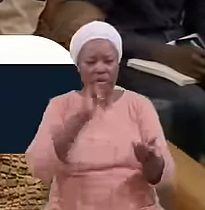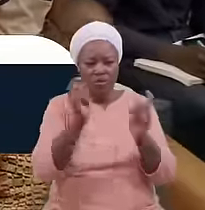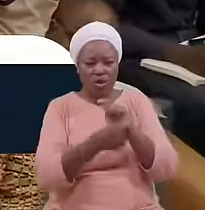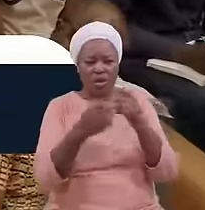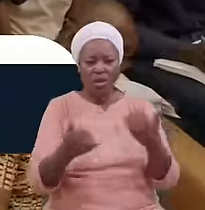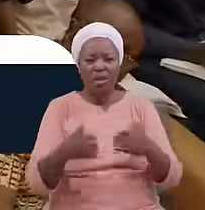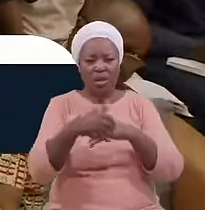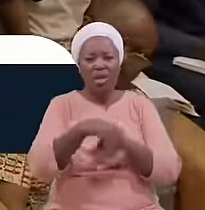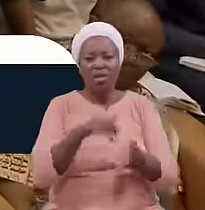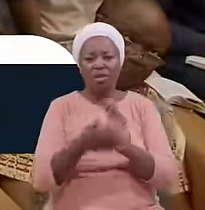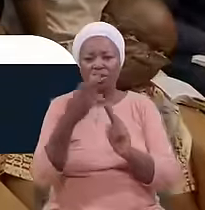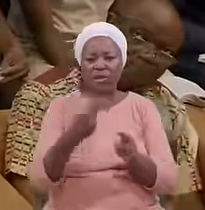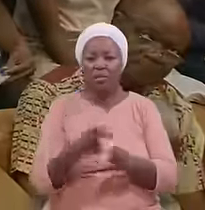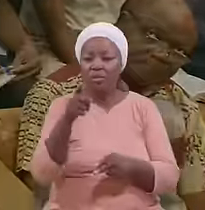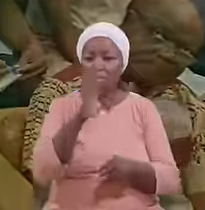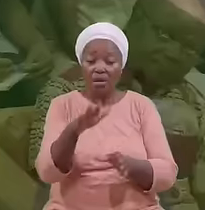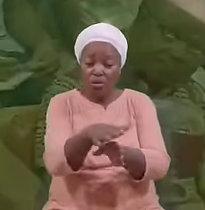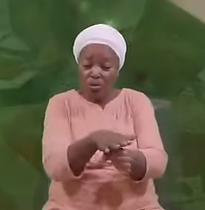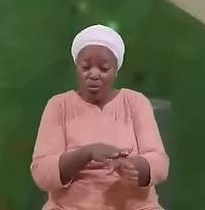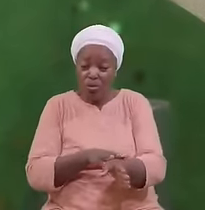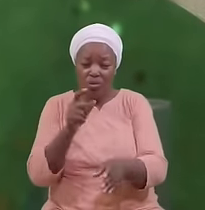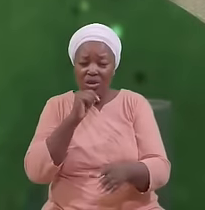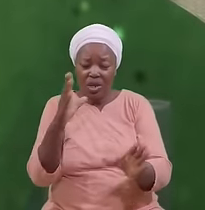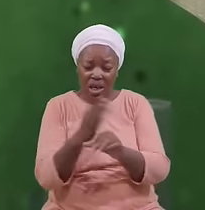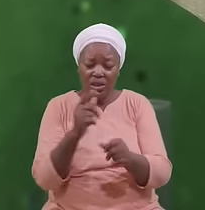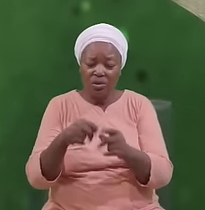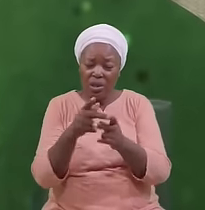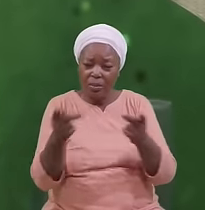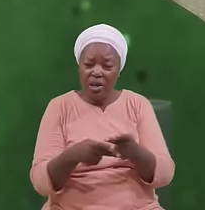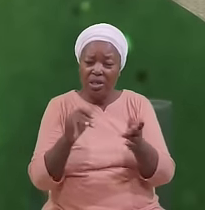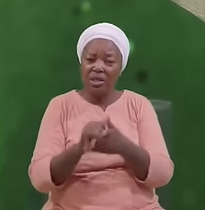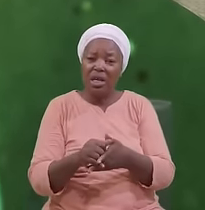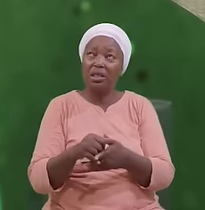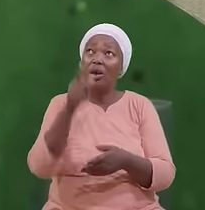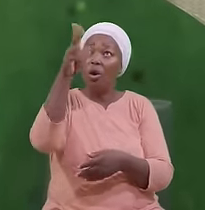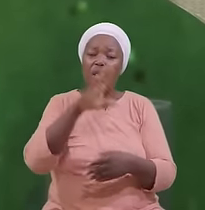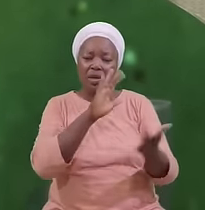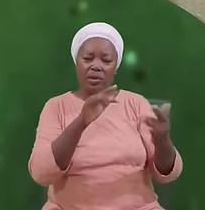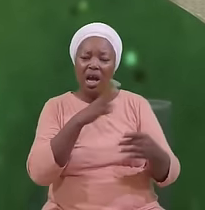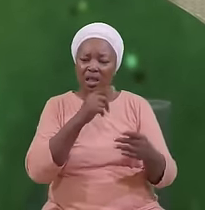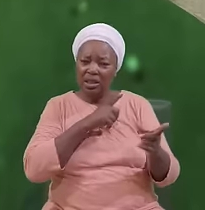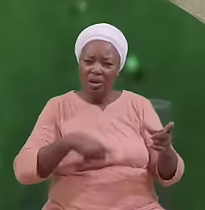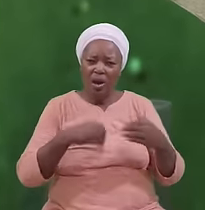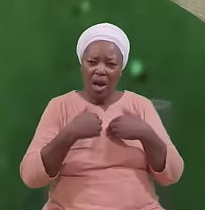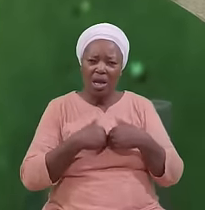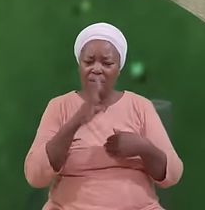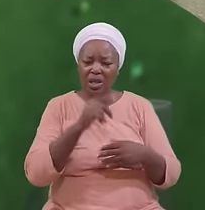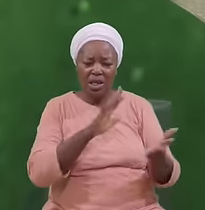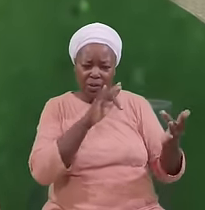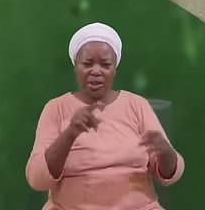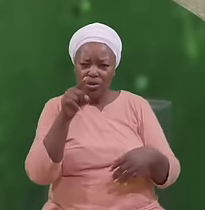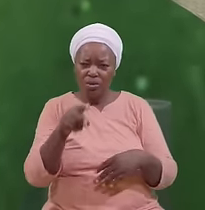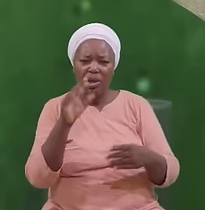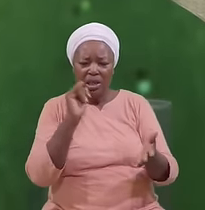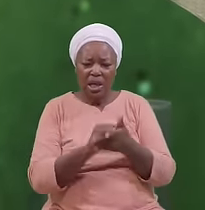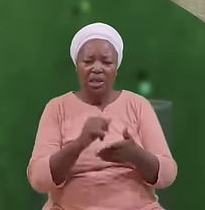You're slow. You're not getting to the place he expected. And the Lord has been expecting by this